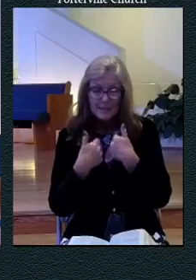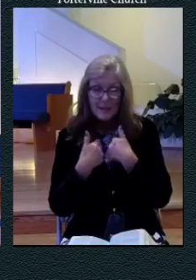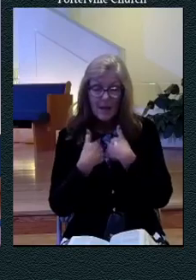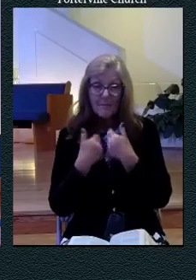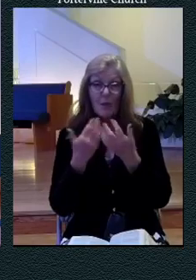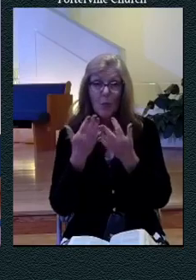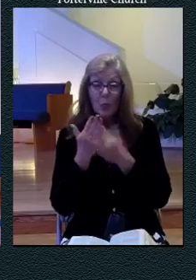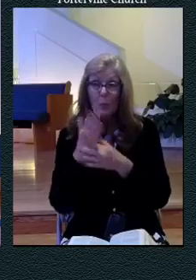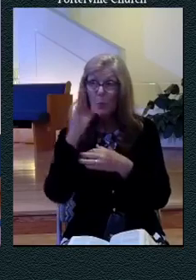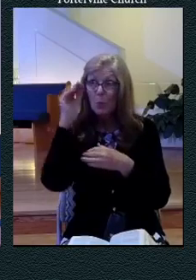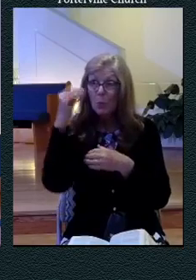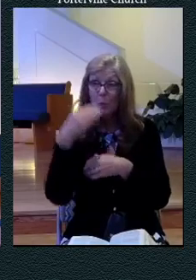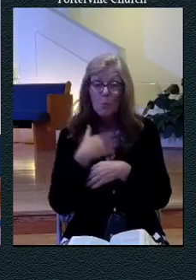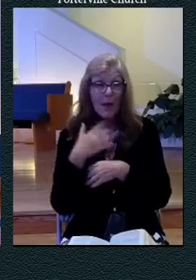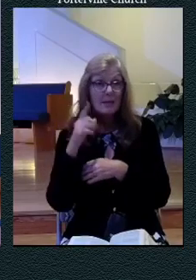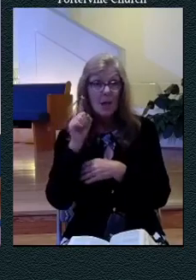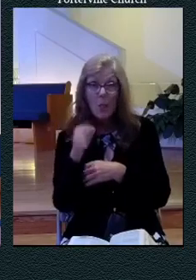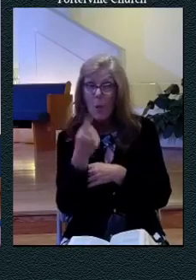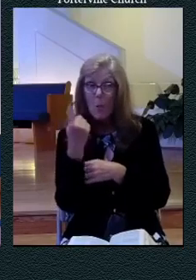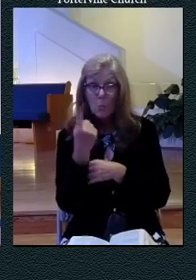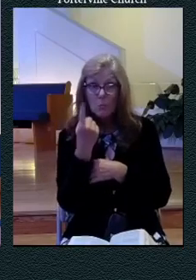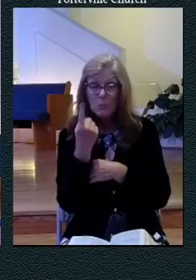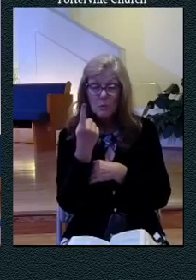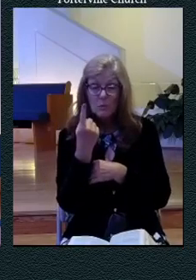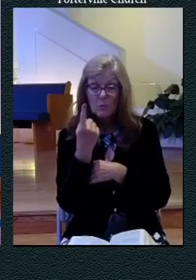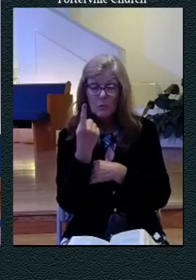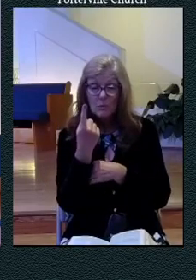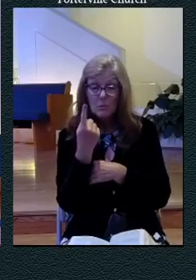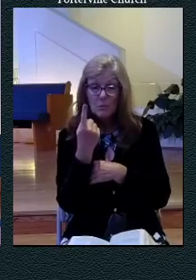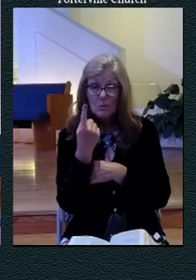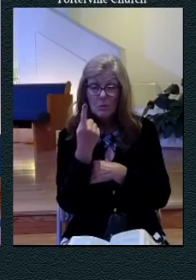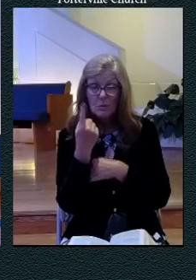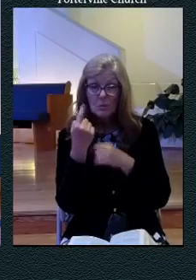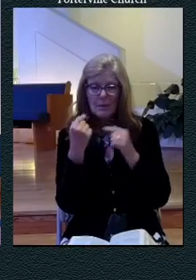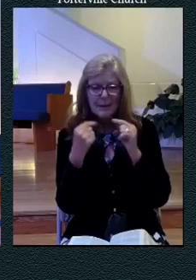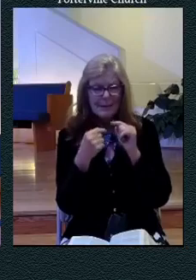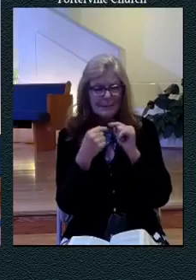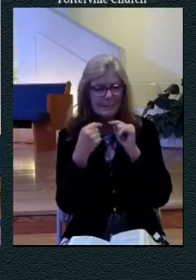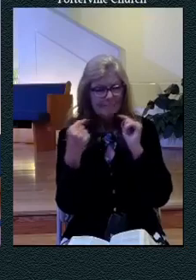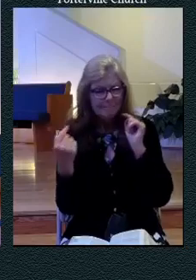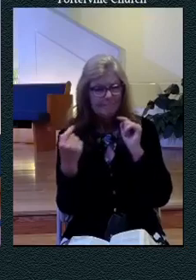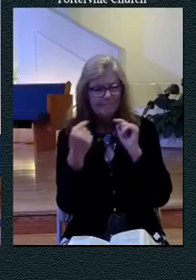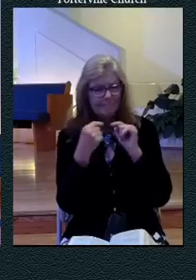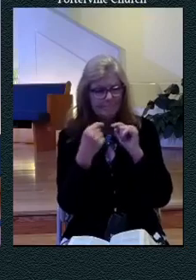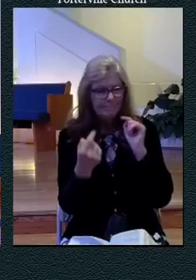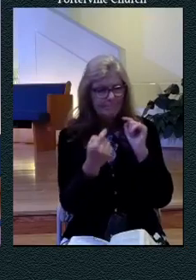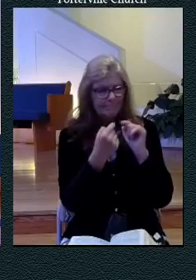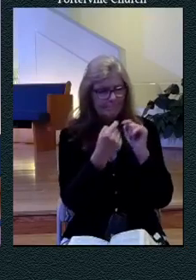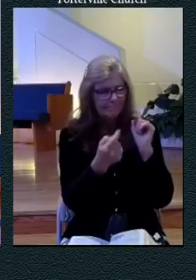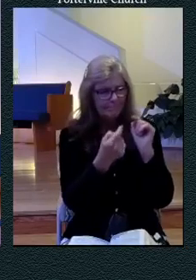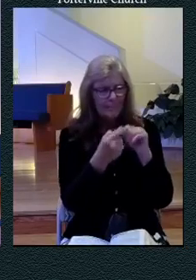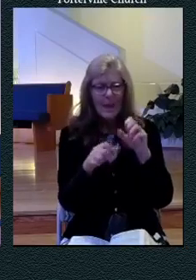grace alone, in opposition to every other means,